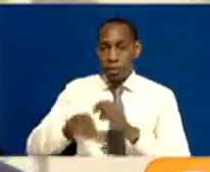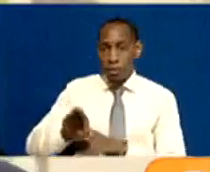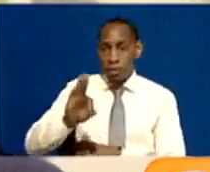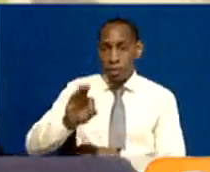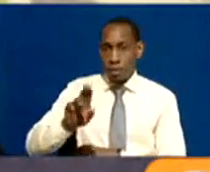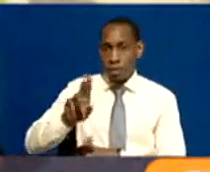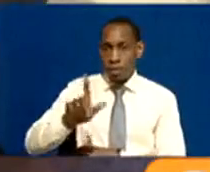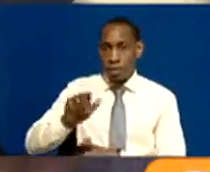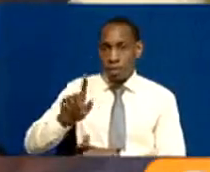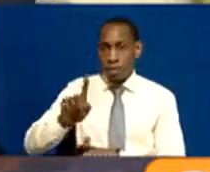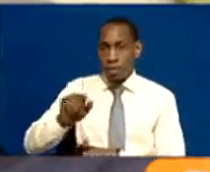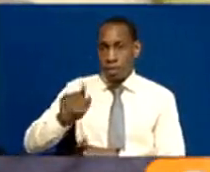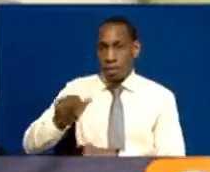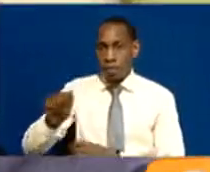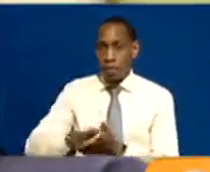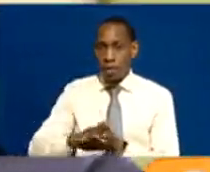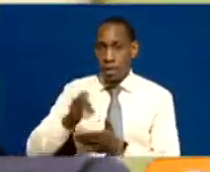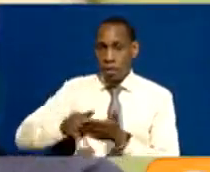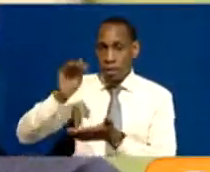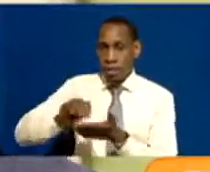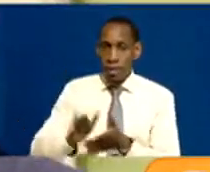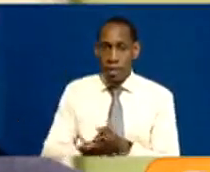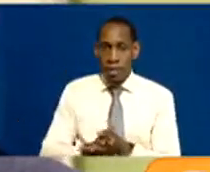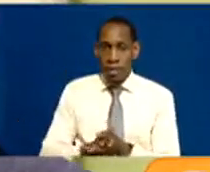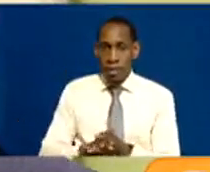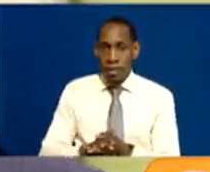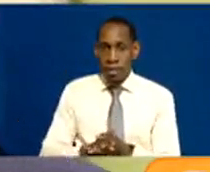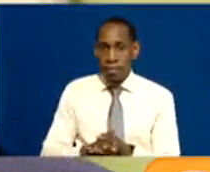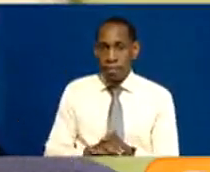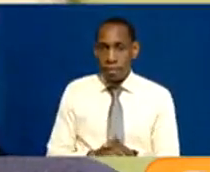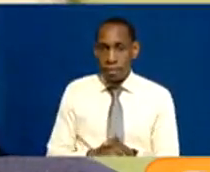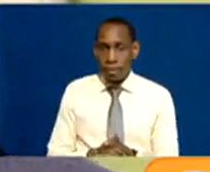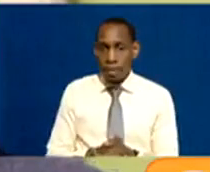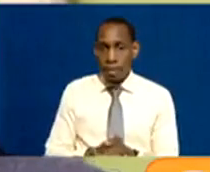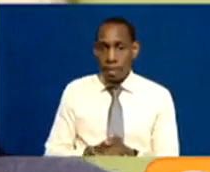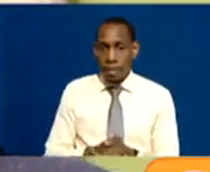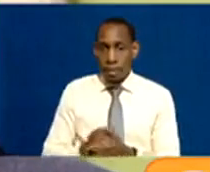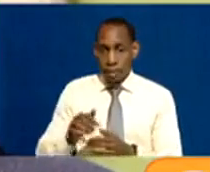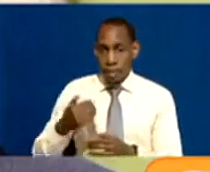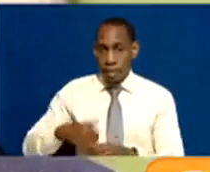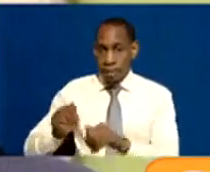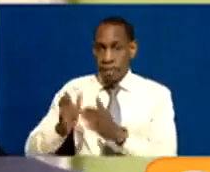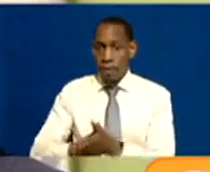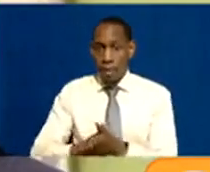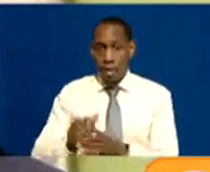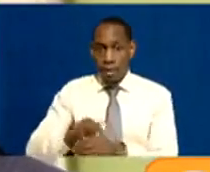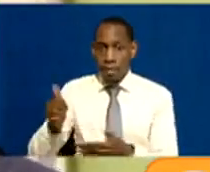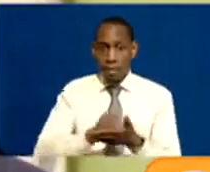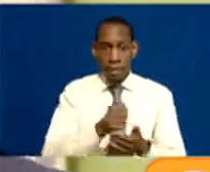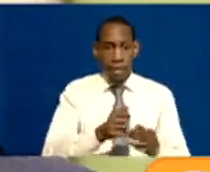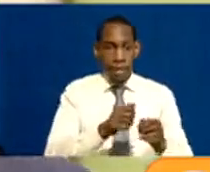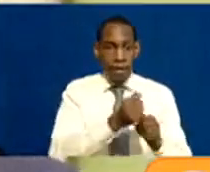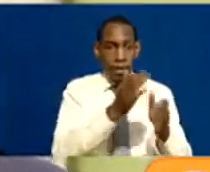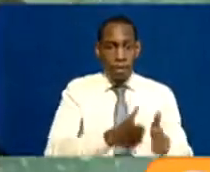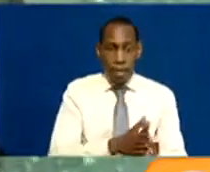ni mkulima nyumbani, hazine sina pesa na watu wakupalia kwa shamba. Ni kukopa tu